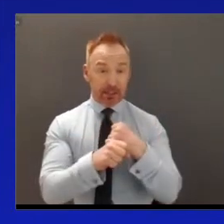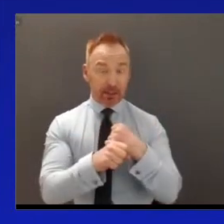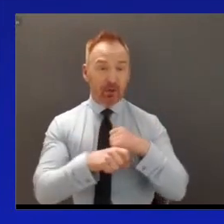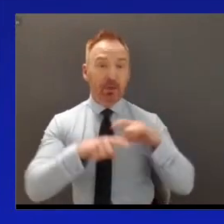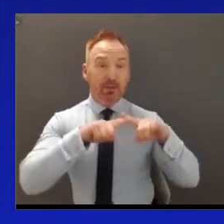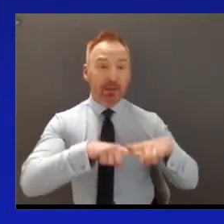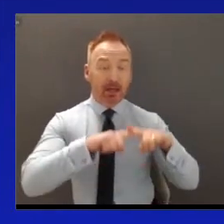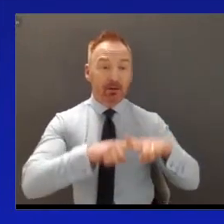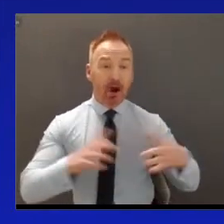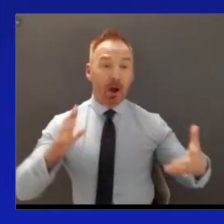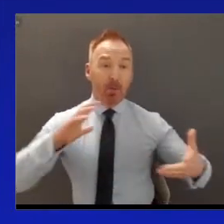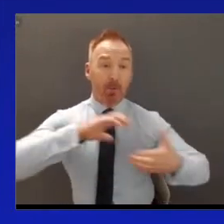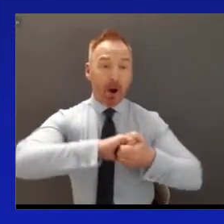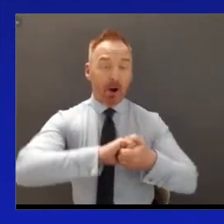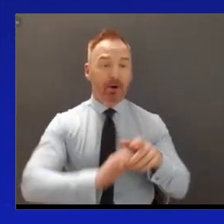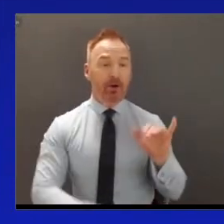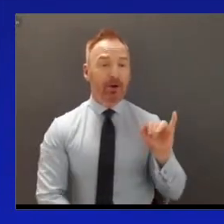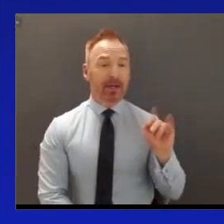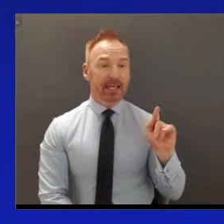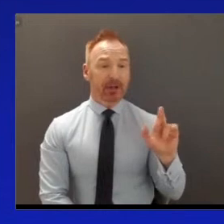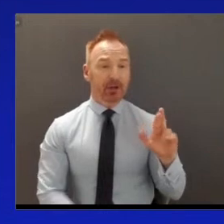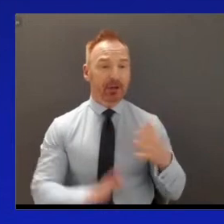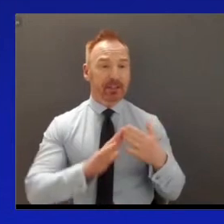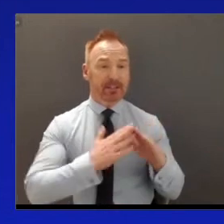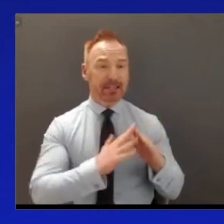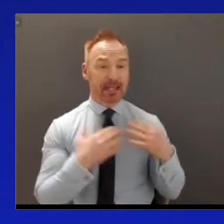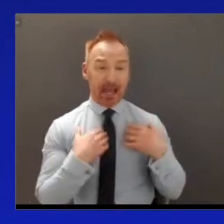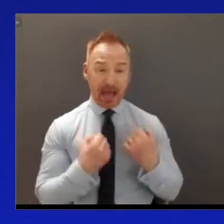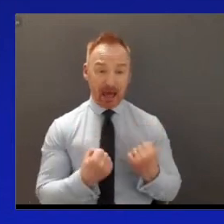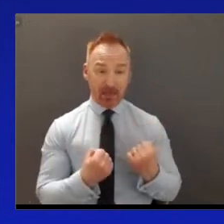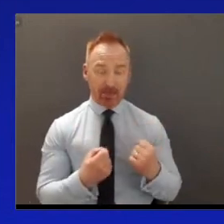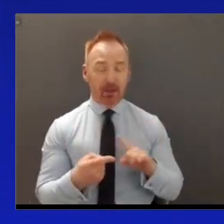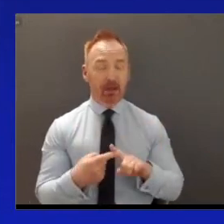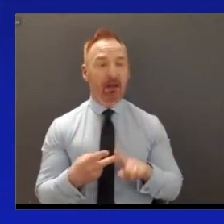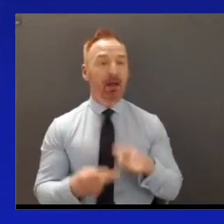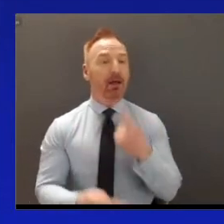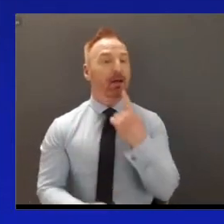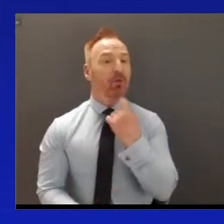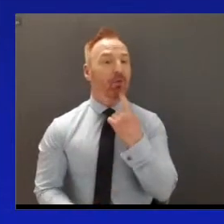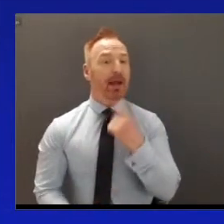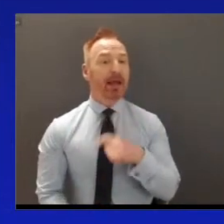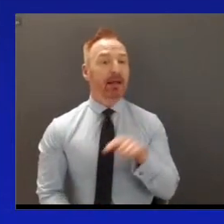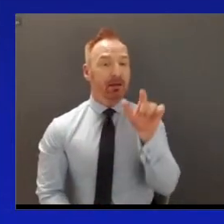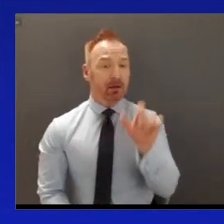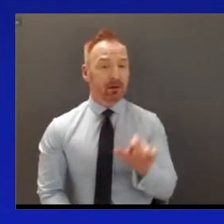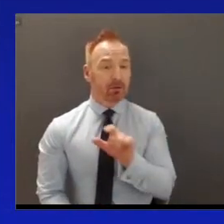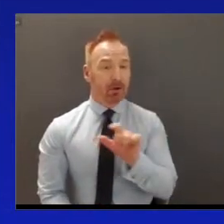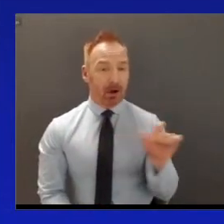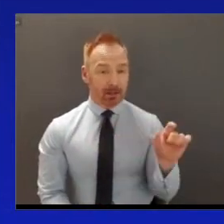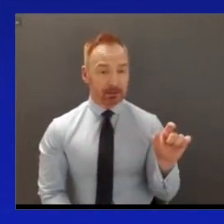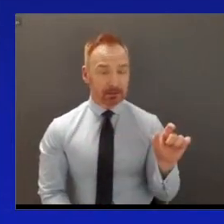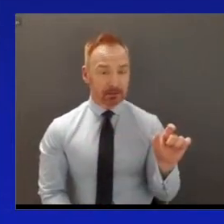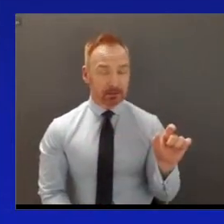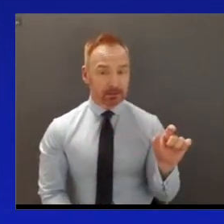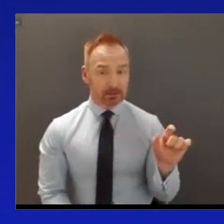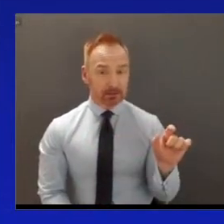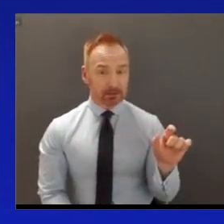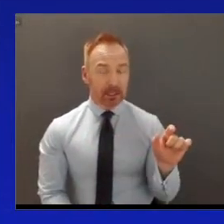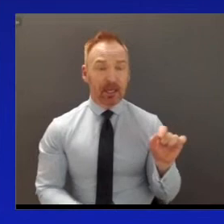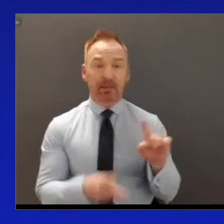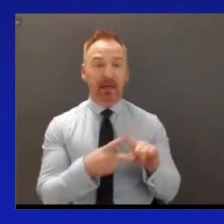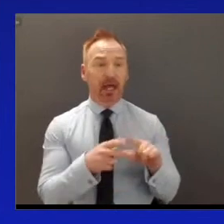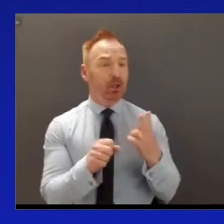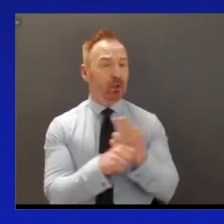City Health and also the Red Cross. So we would use those same